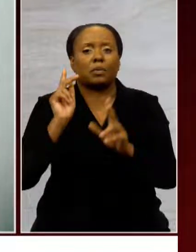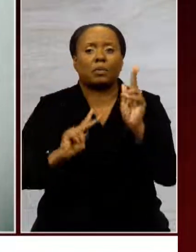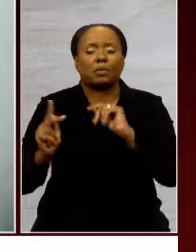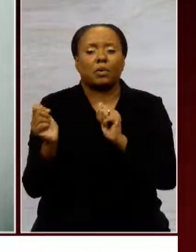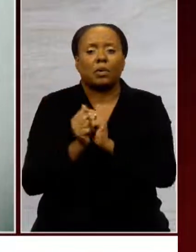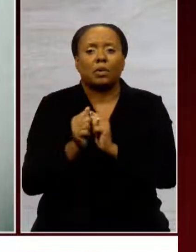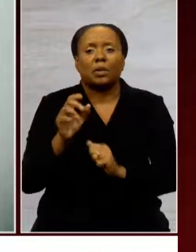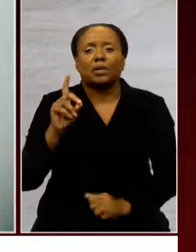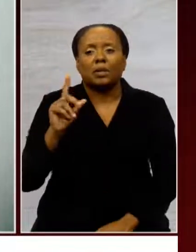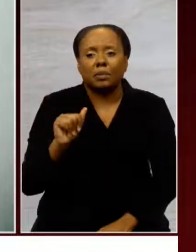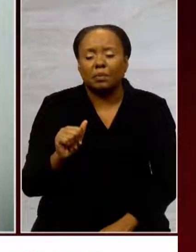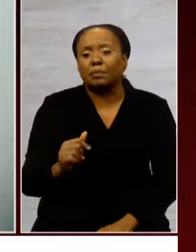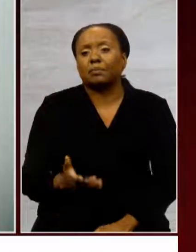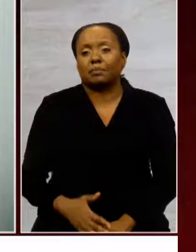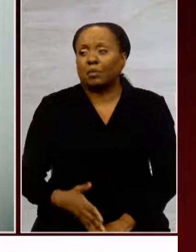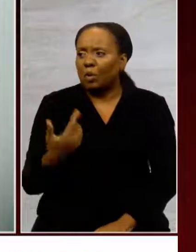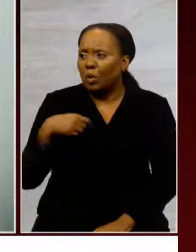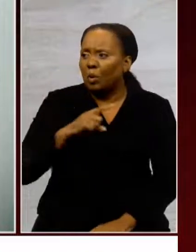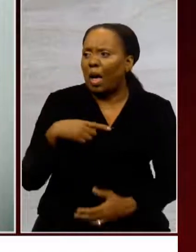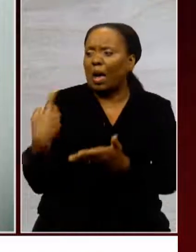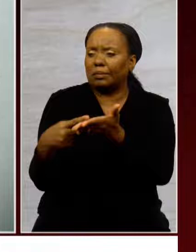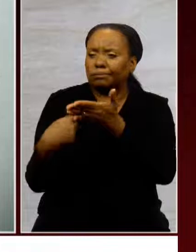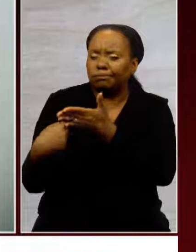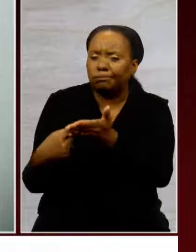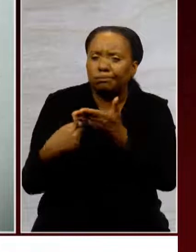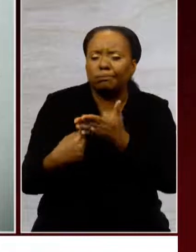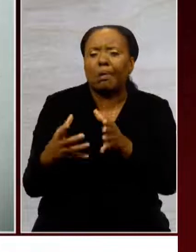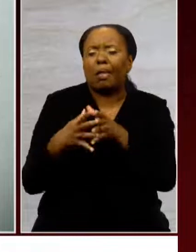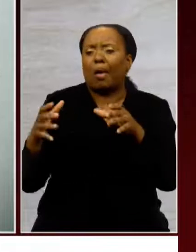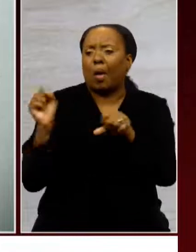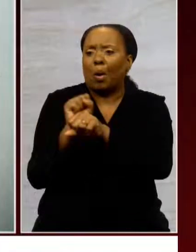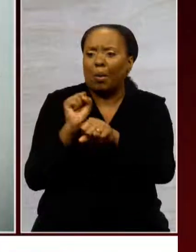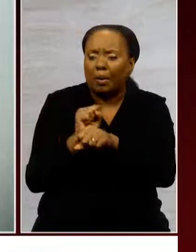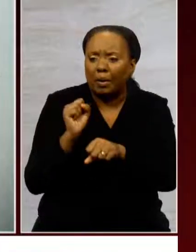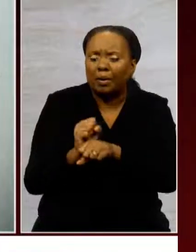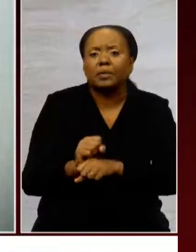commission on disability. So we've had a whole heap of work.